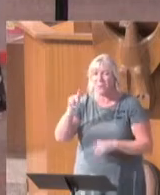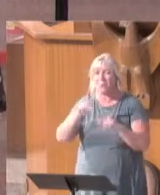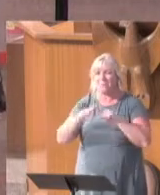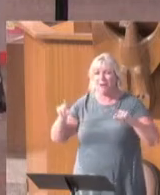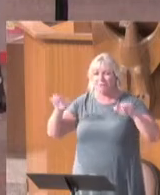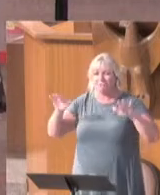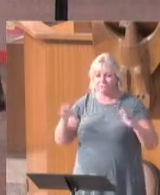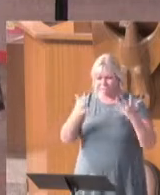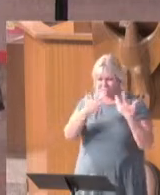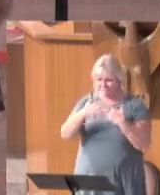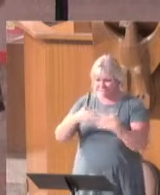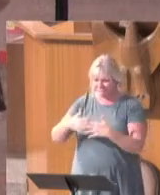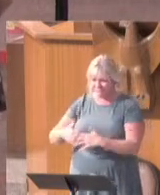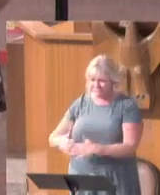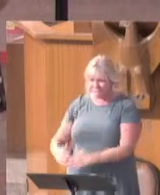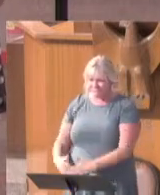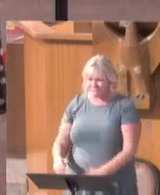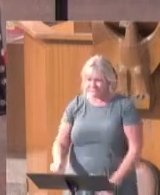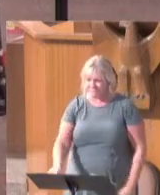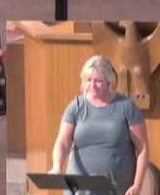to. Well,